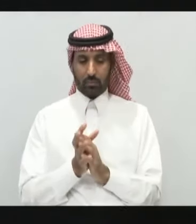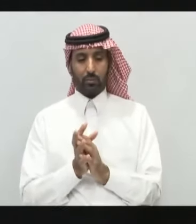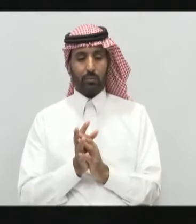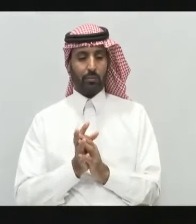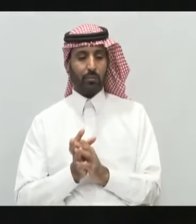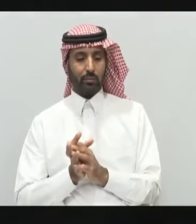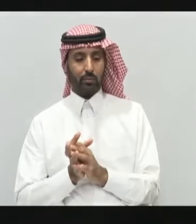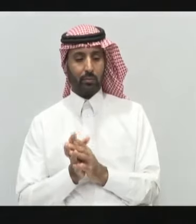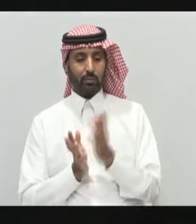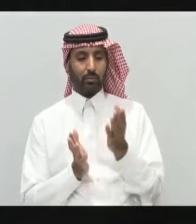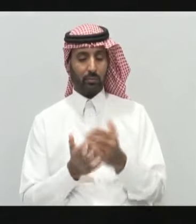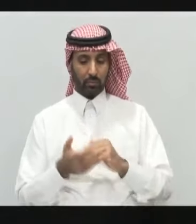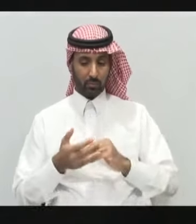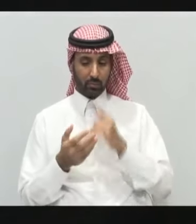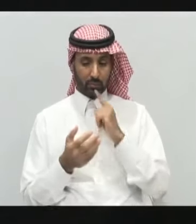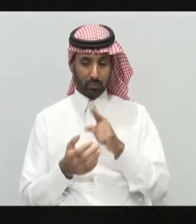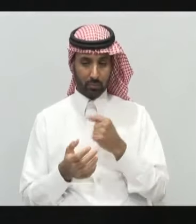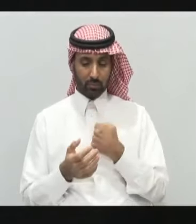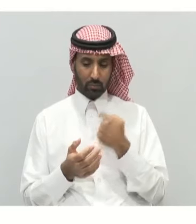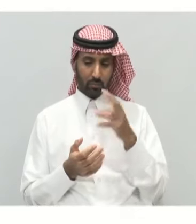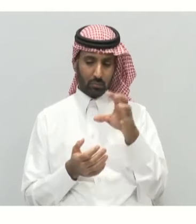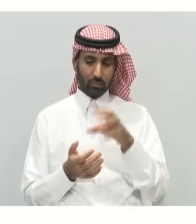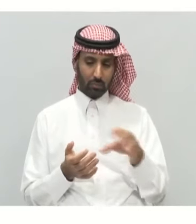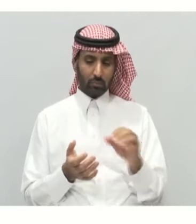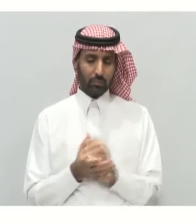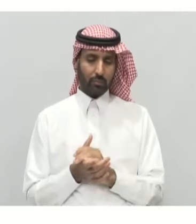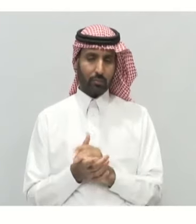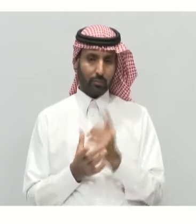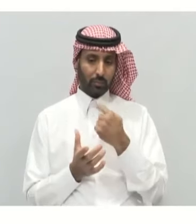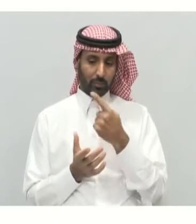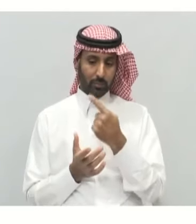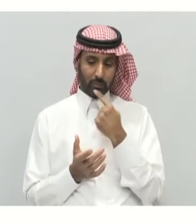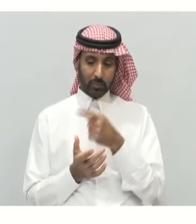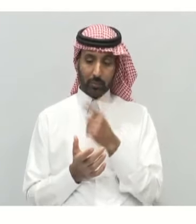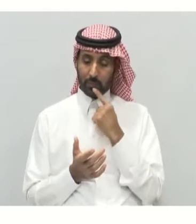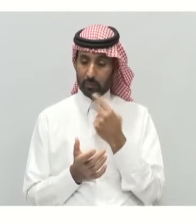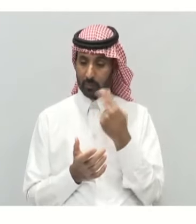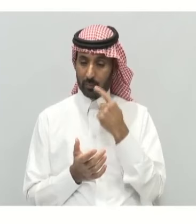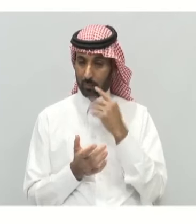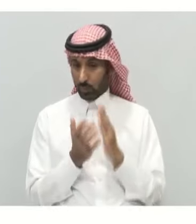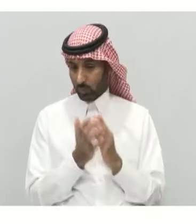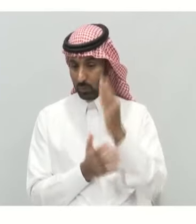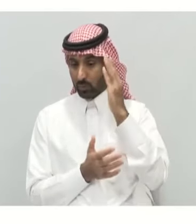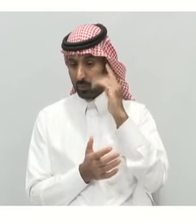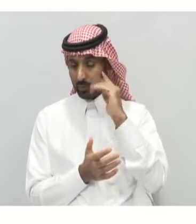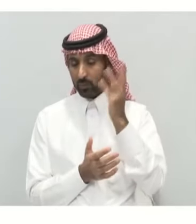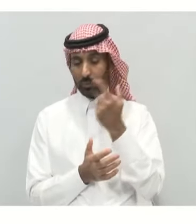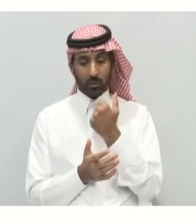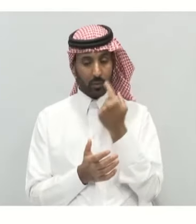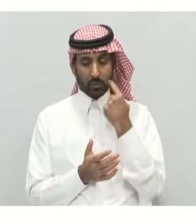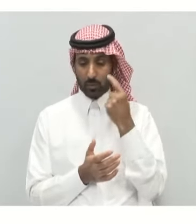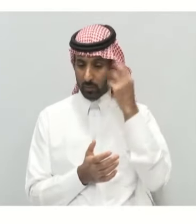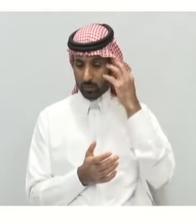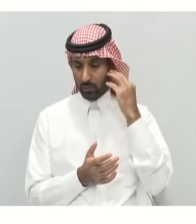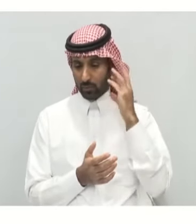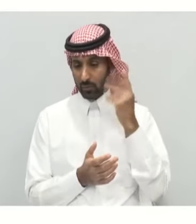Al-Halawi and help me to complete this one. So we can say he is tall and he has what kind of